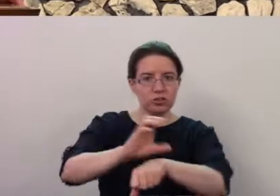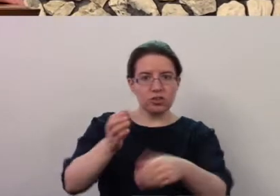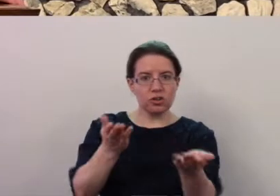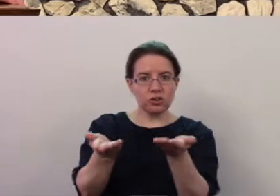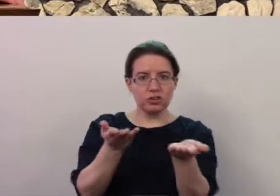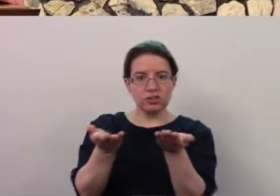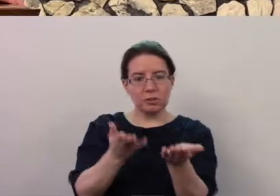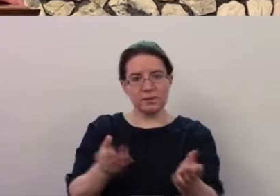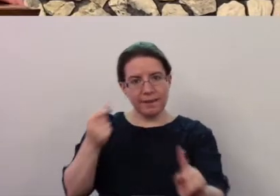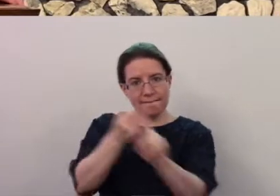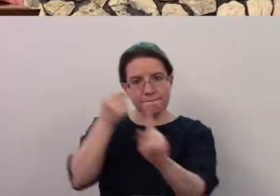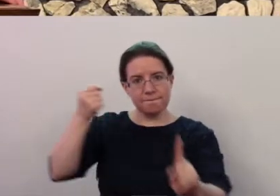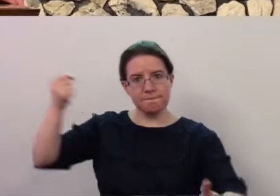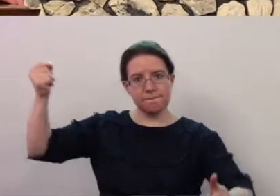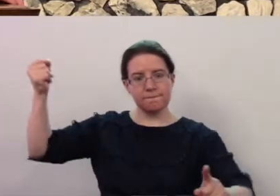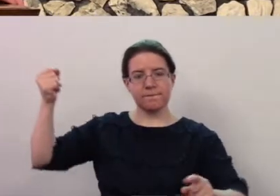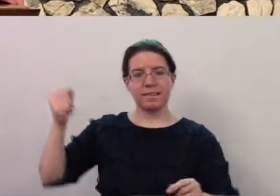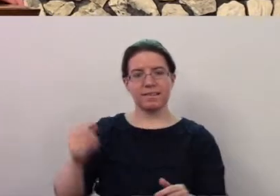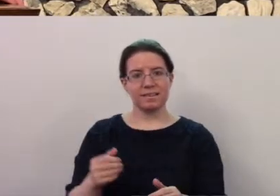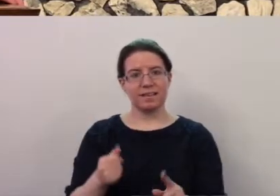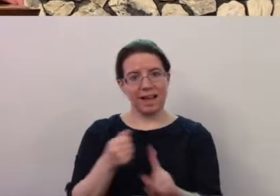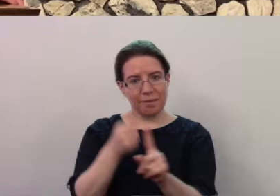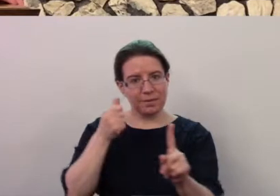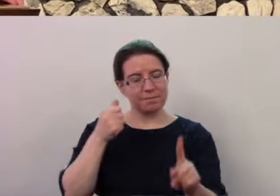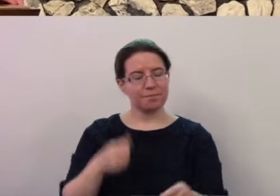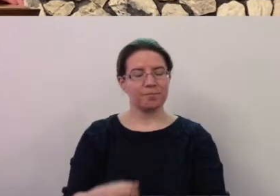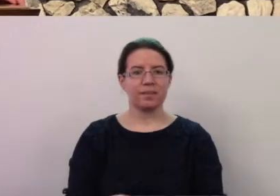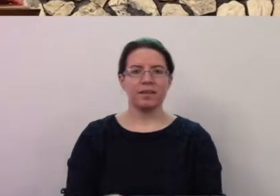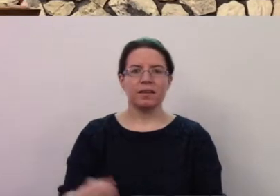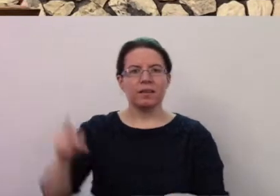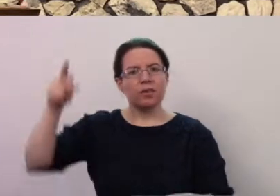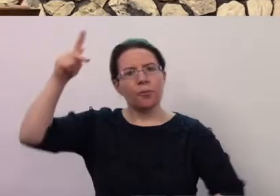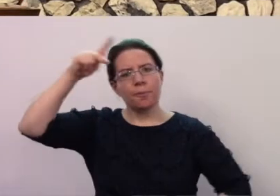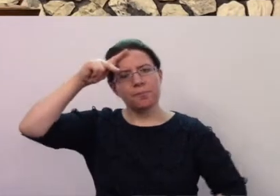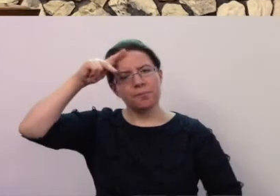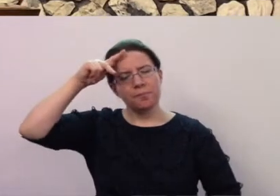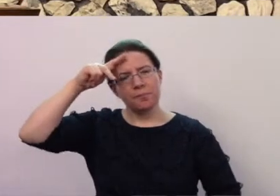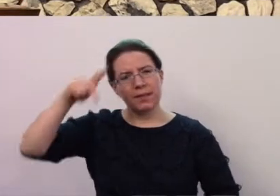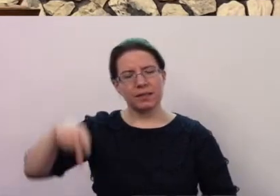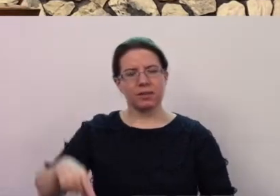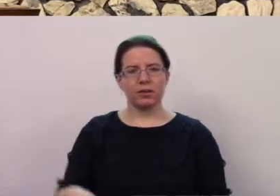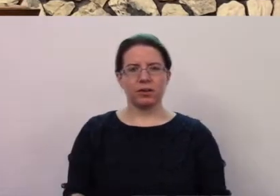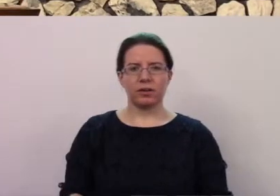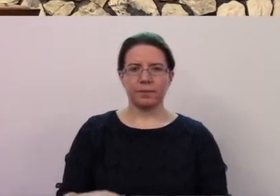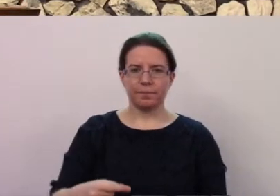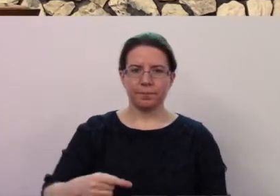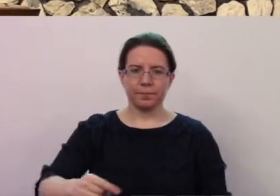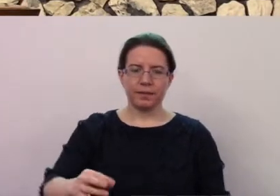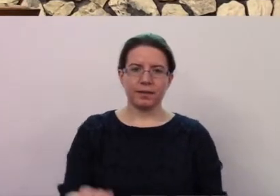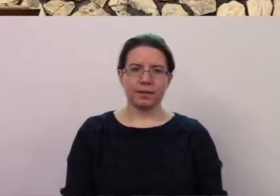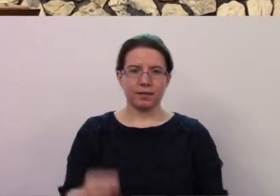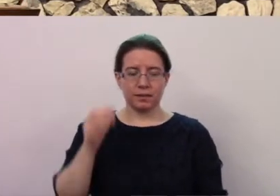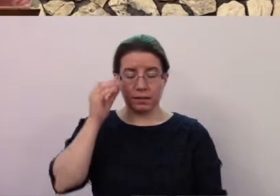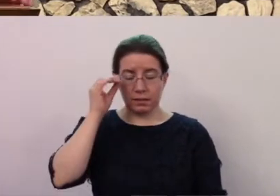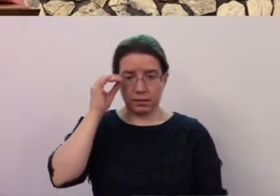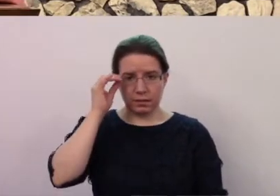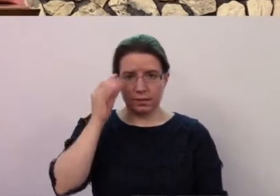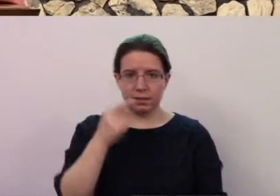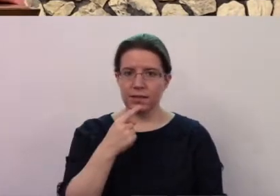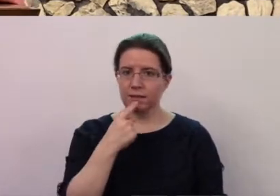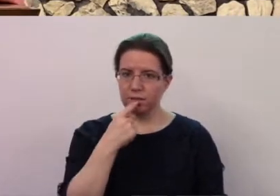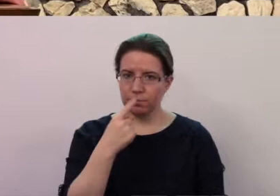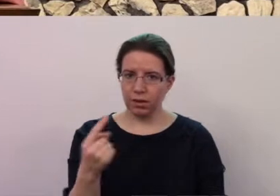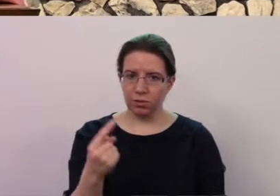reports of that happening in this world. Peter used the keys that God had given